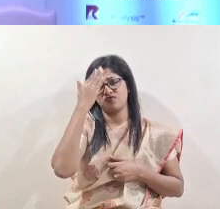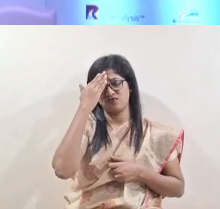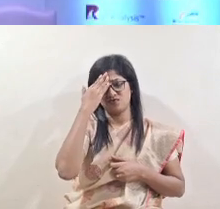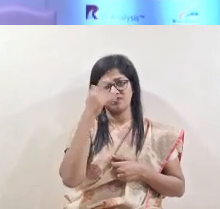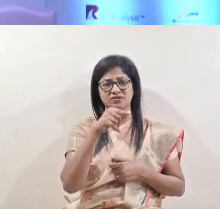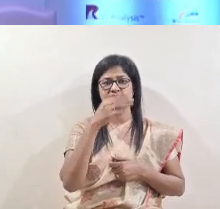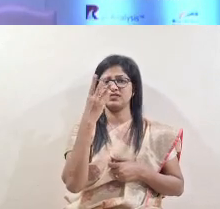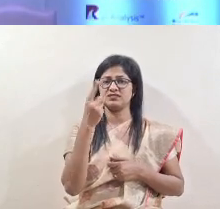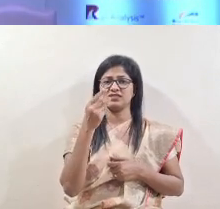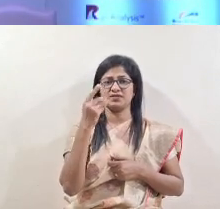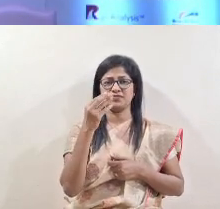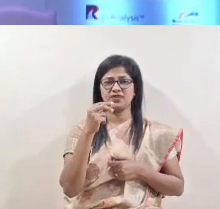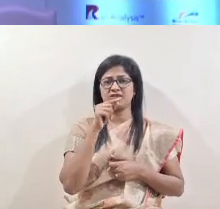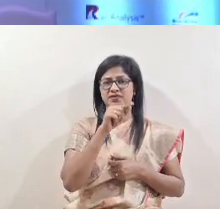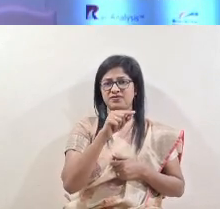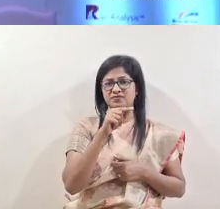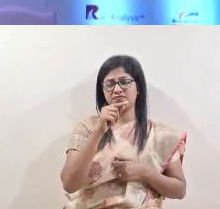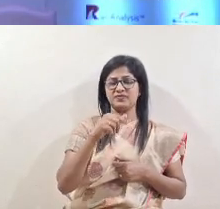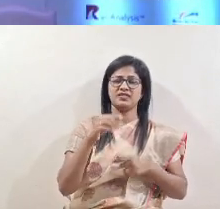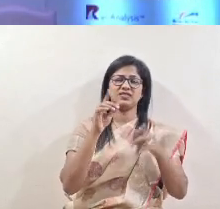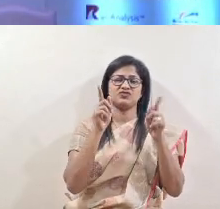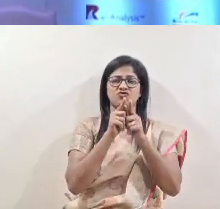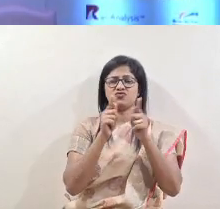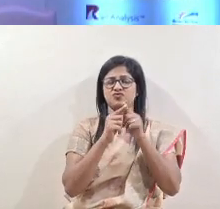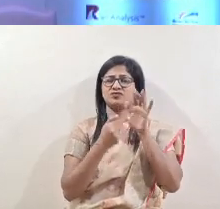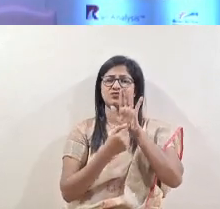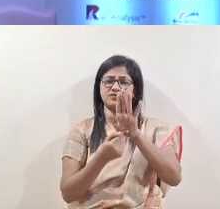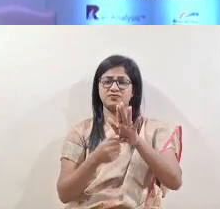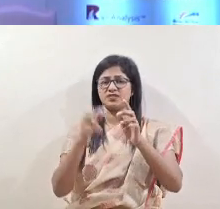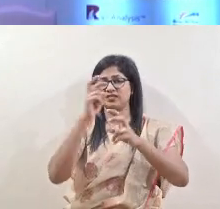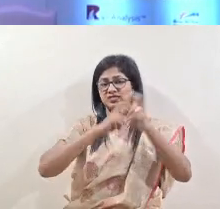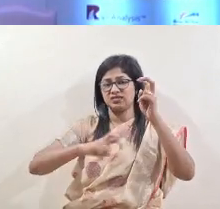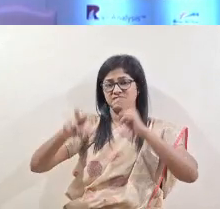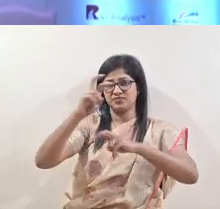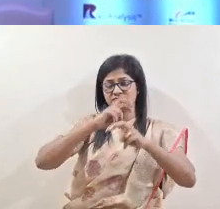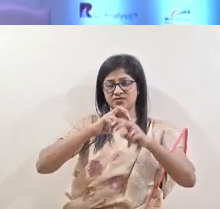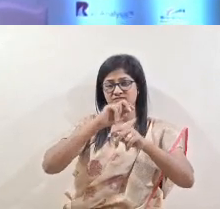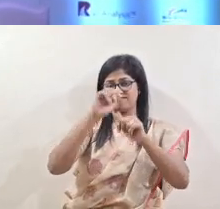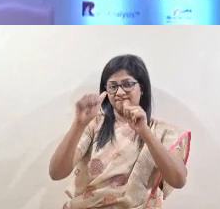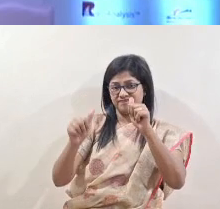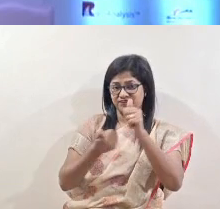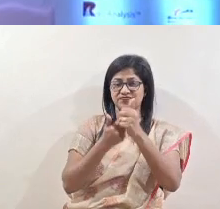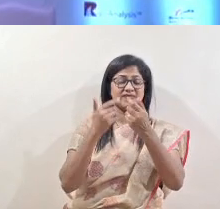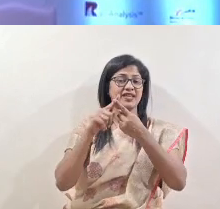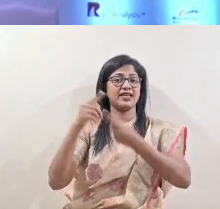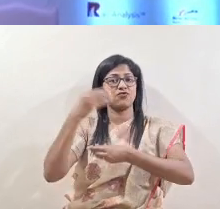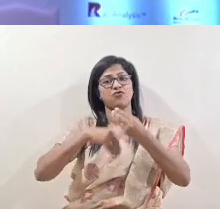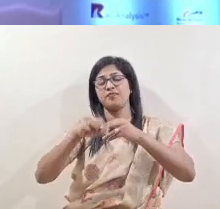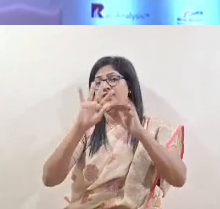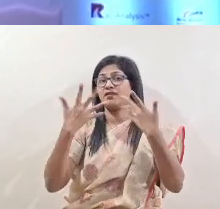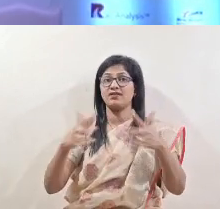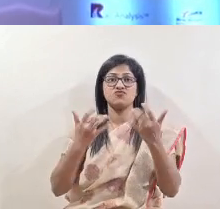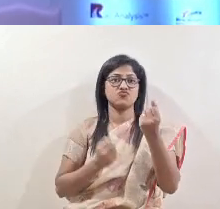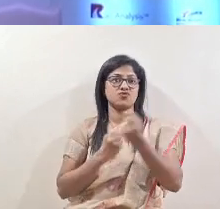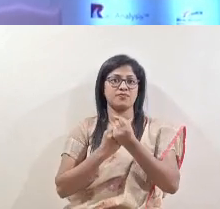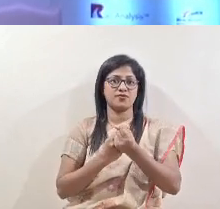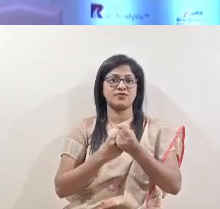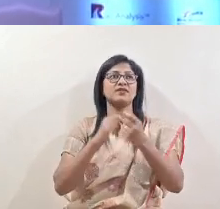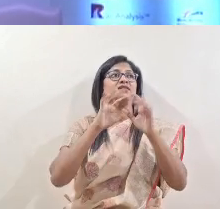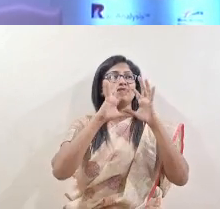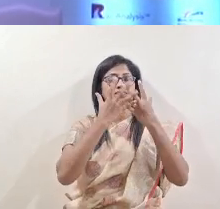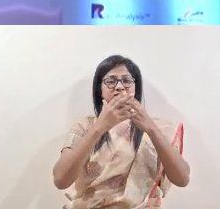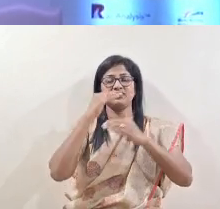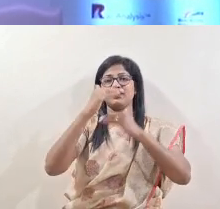these figures, I'll be just going through these. We all know that transportation is the backbone of any economy. Talking about the developing countries,